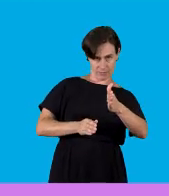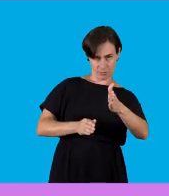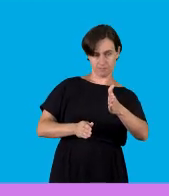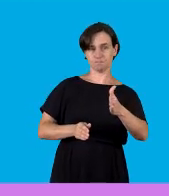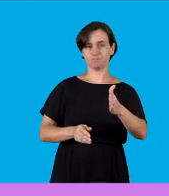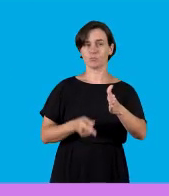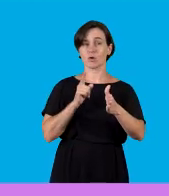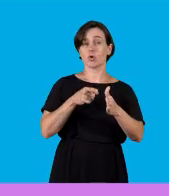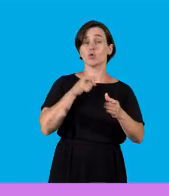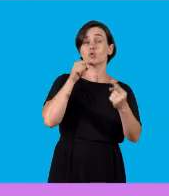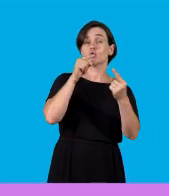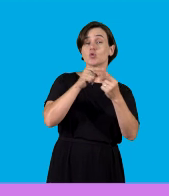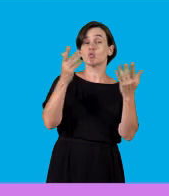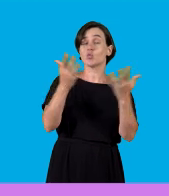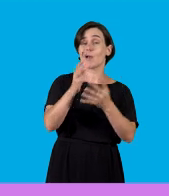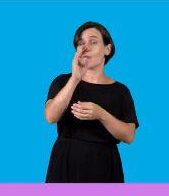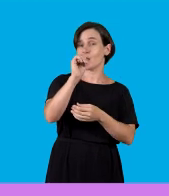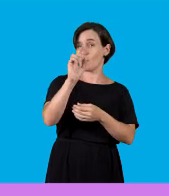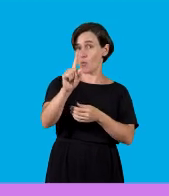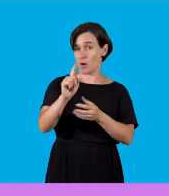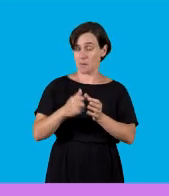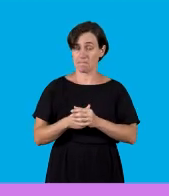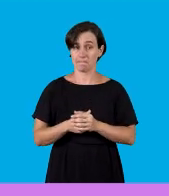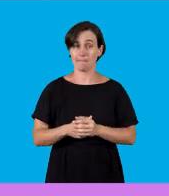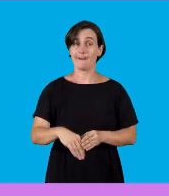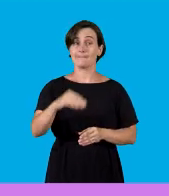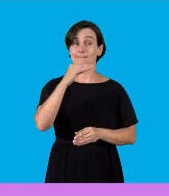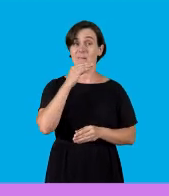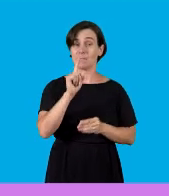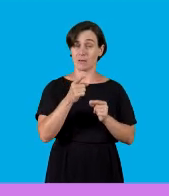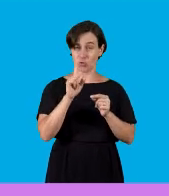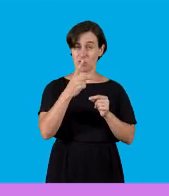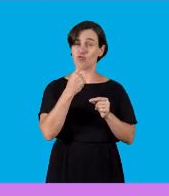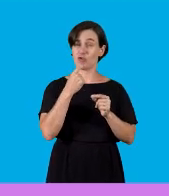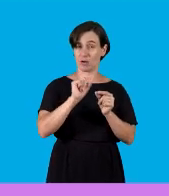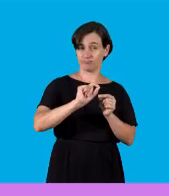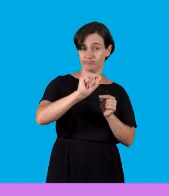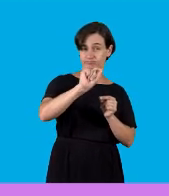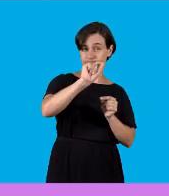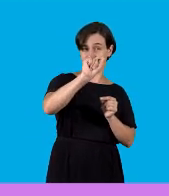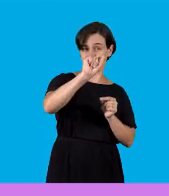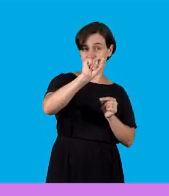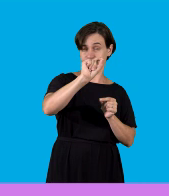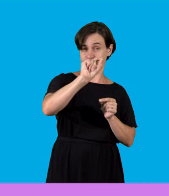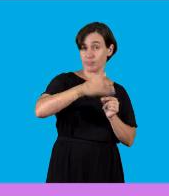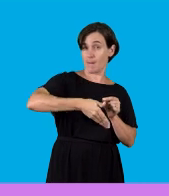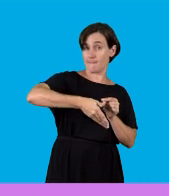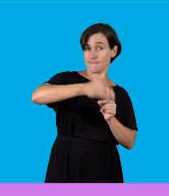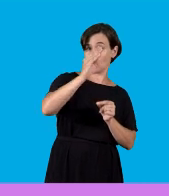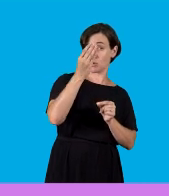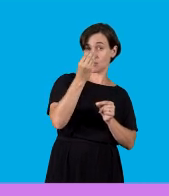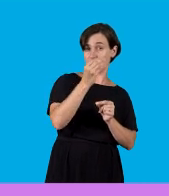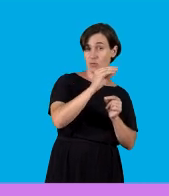M1 so that she can use these restrooms. So the first thing is she goes towards, she has to pass the shop 36